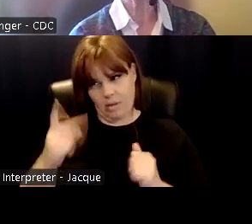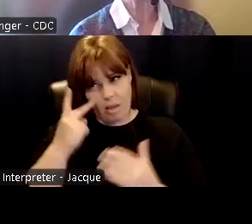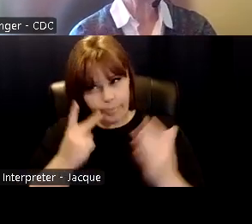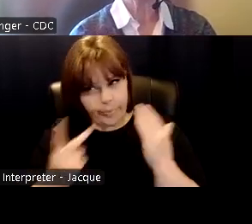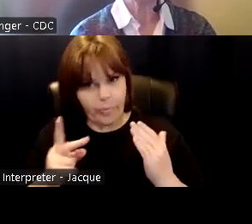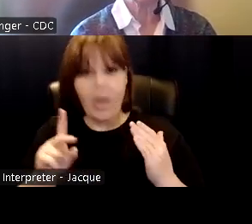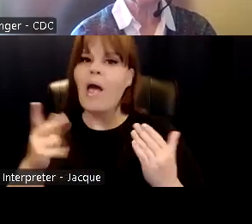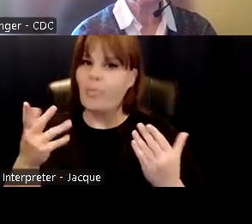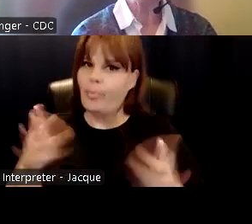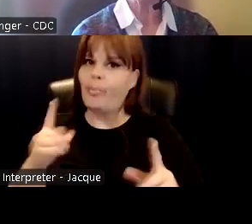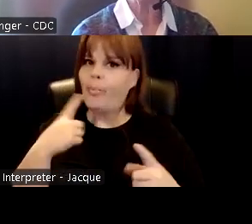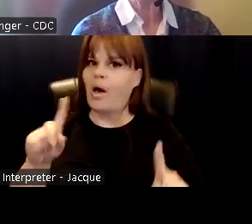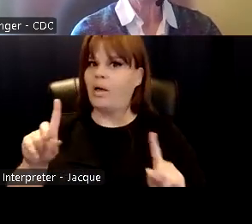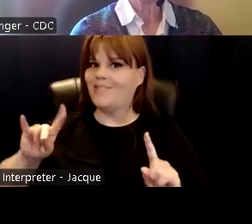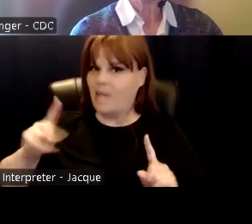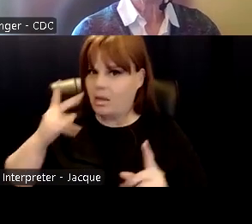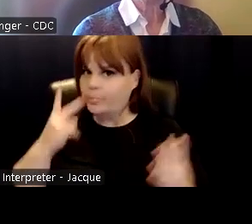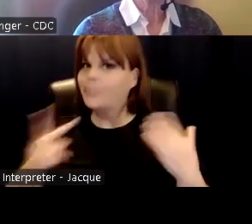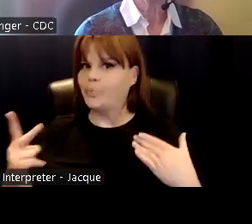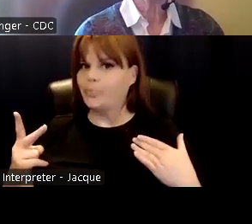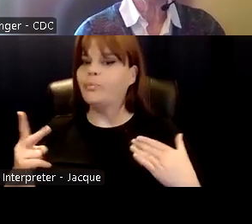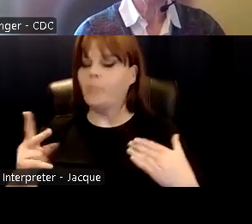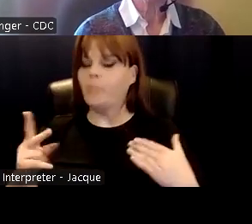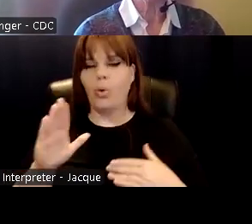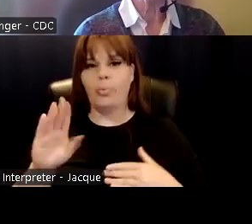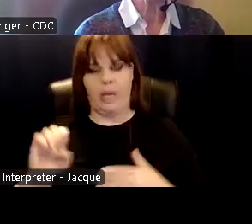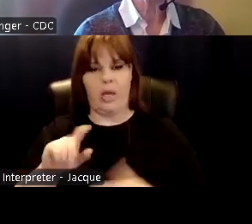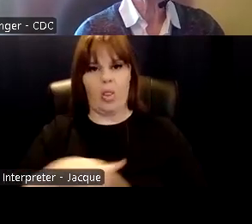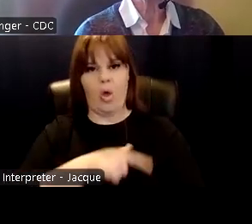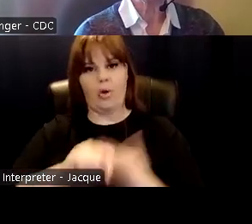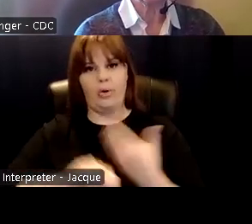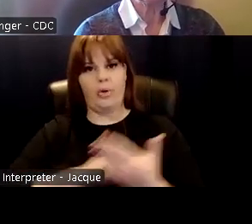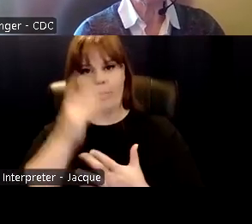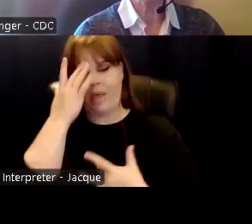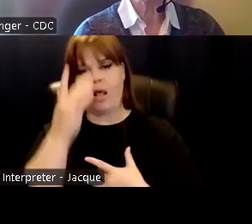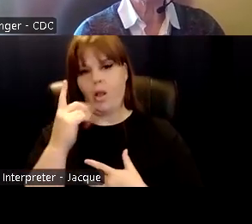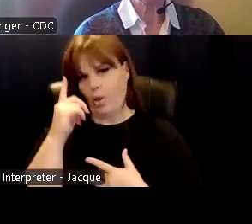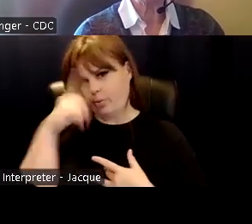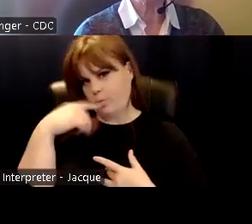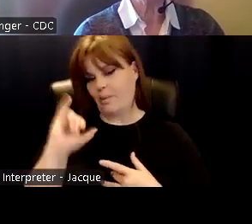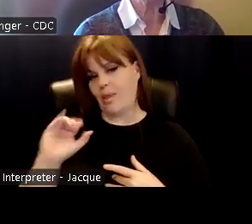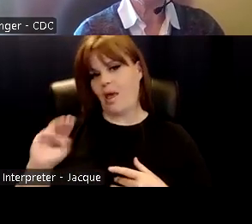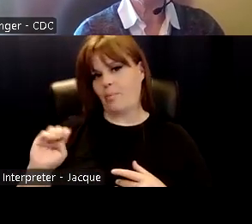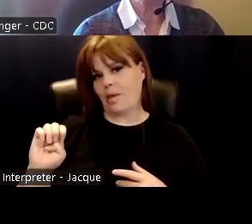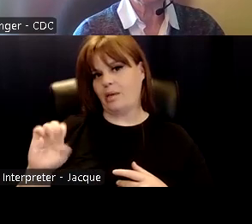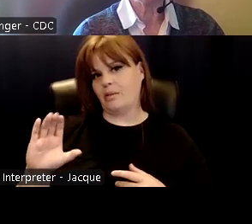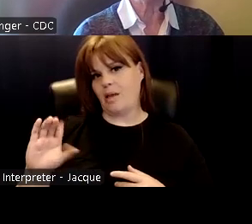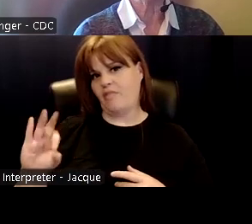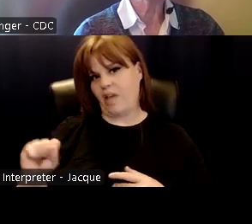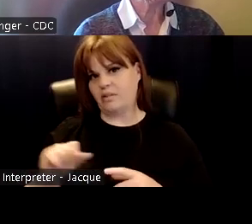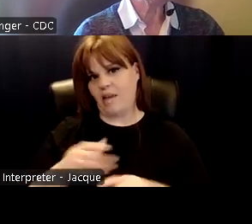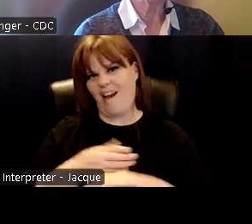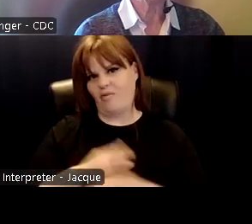anticipate that there would be a long-term illness resembling ME/CFS following this